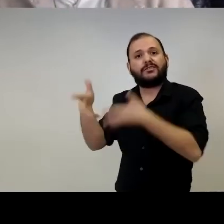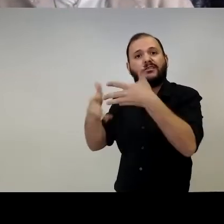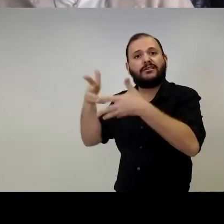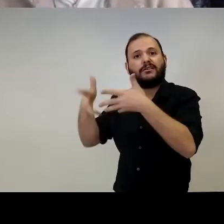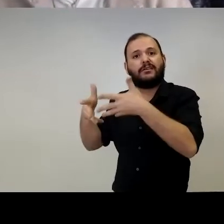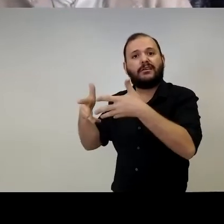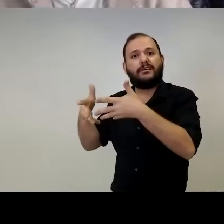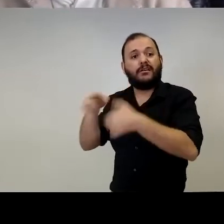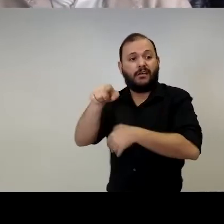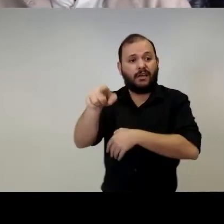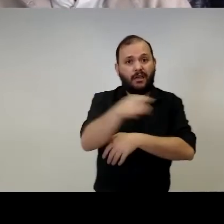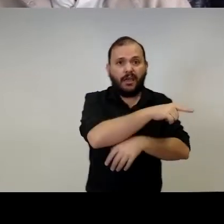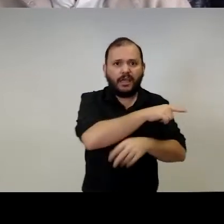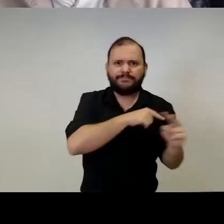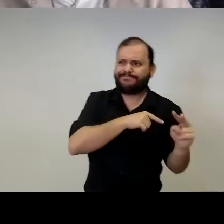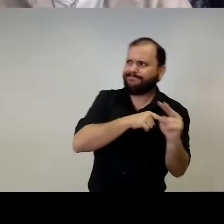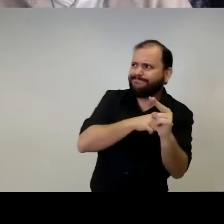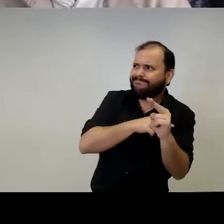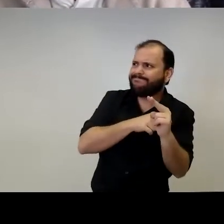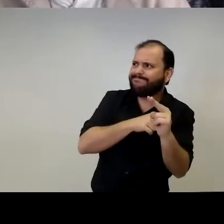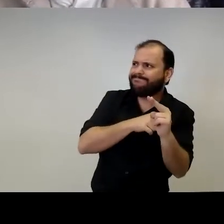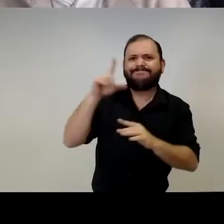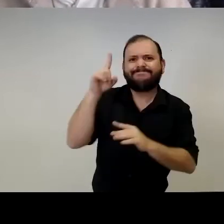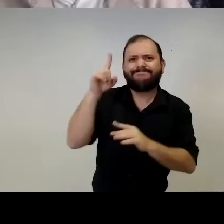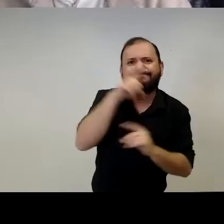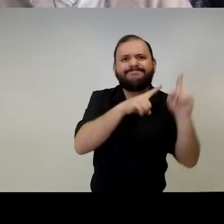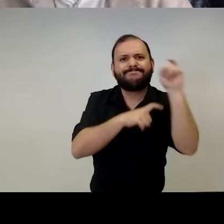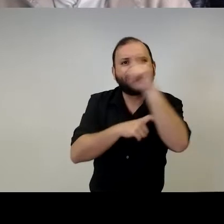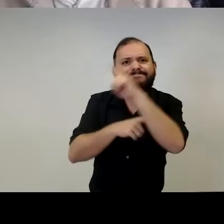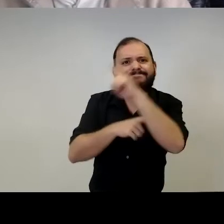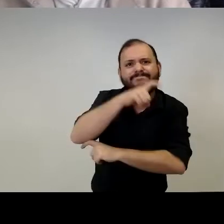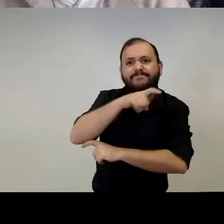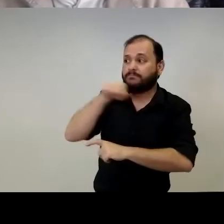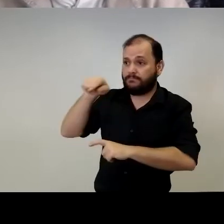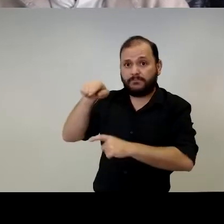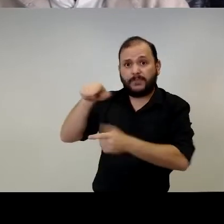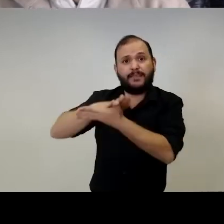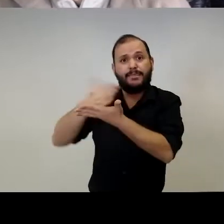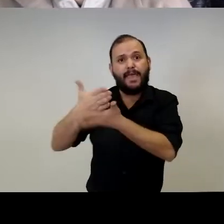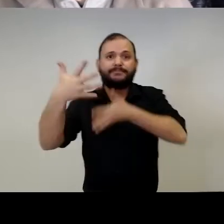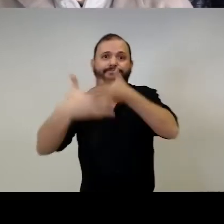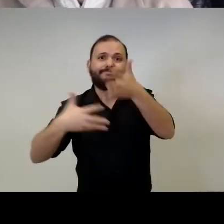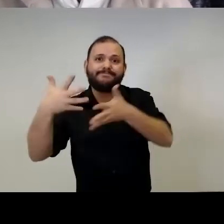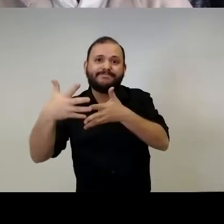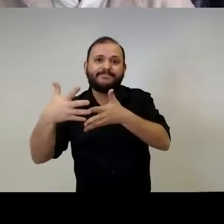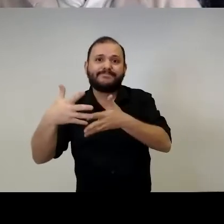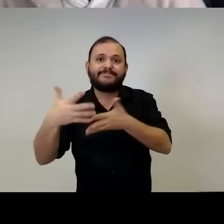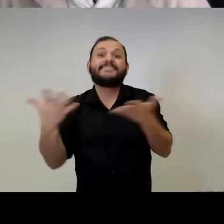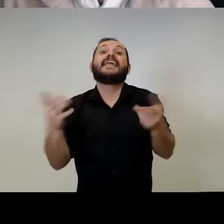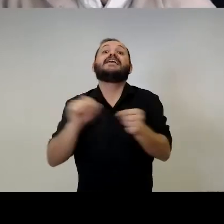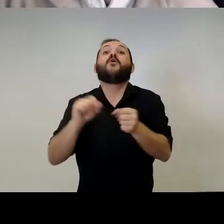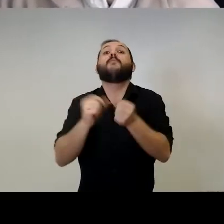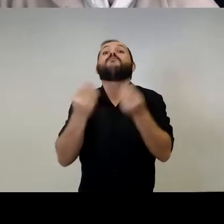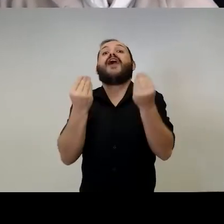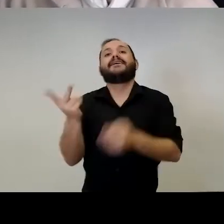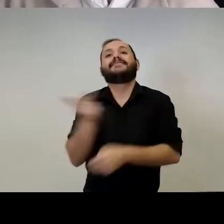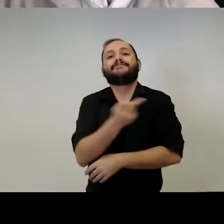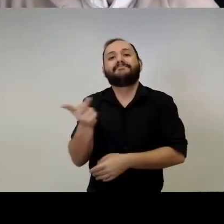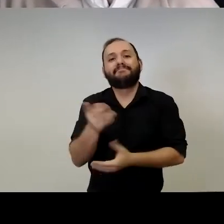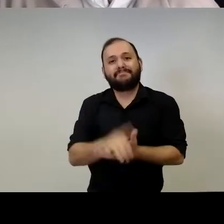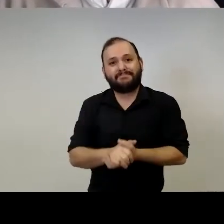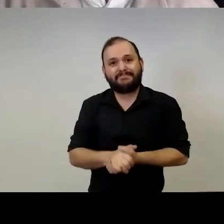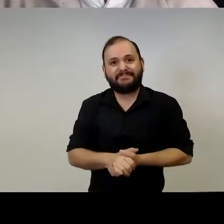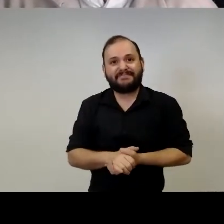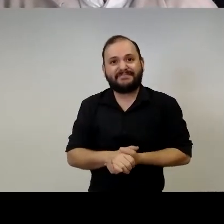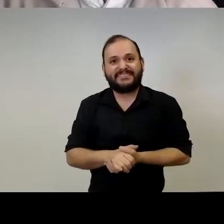sign language that is being used by the sign language interpreter. So what do you do about that? In conference interpreting, the